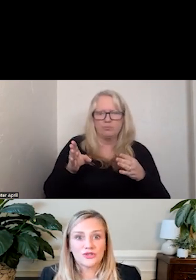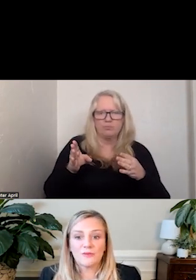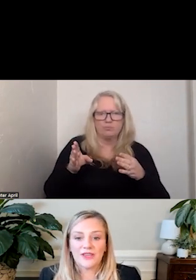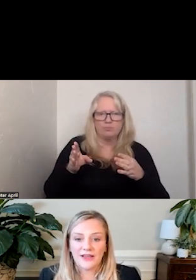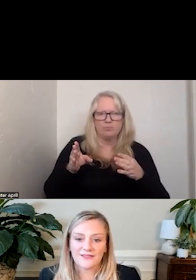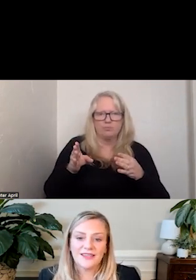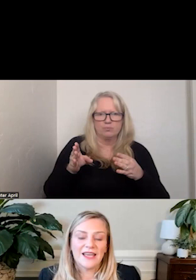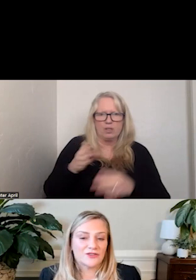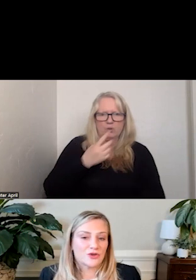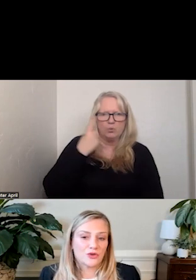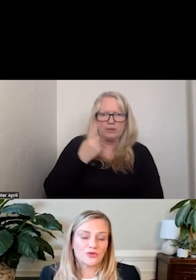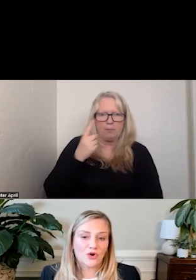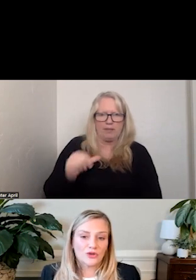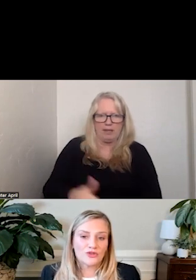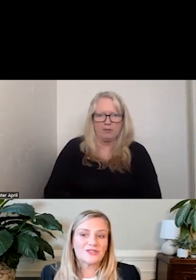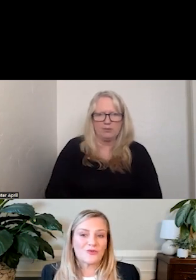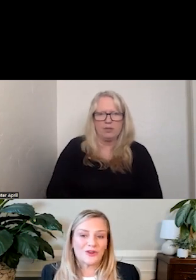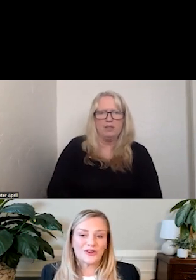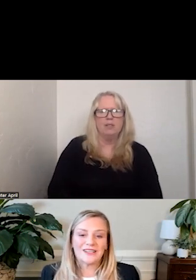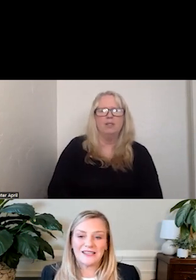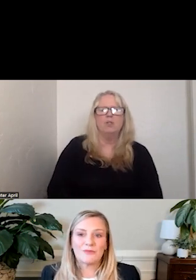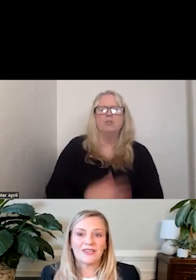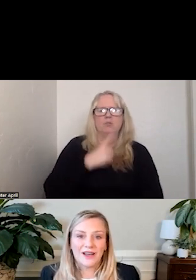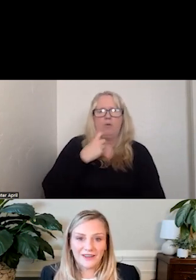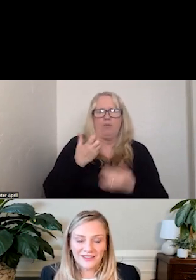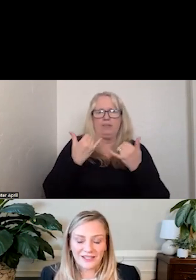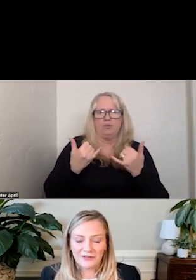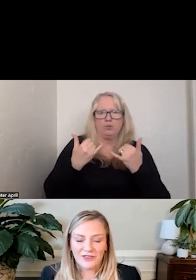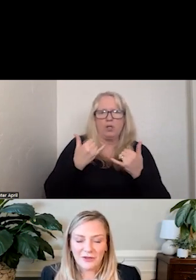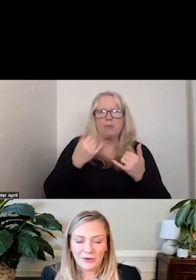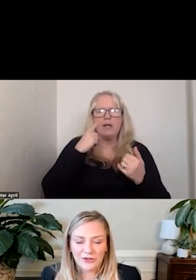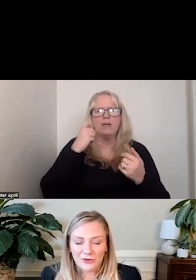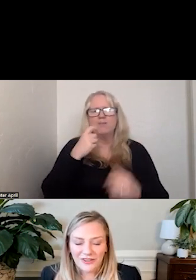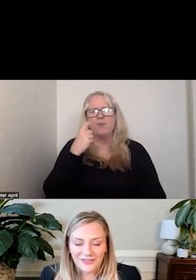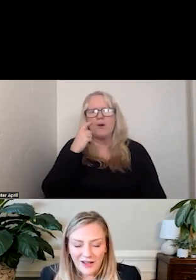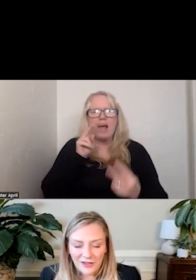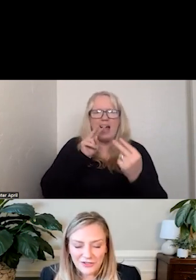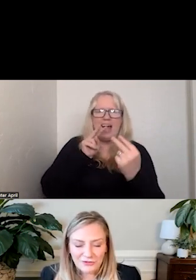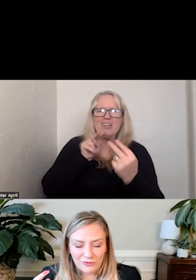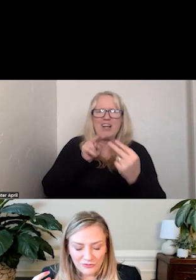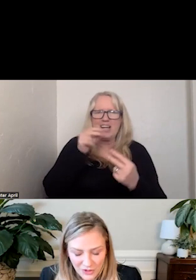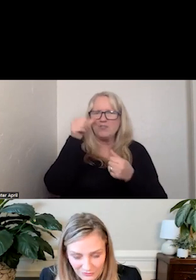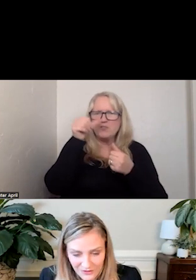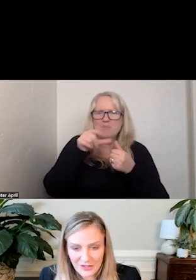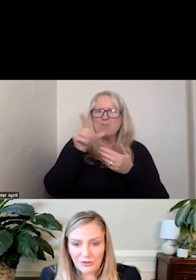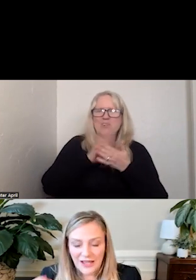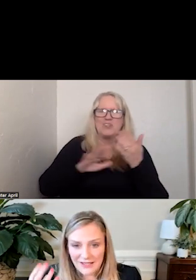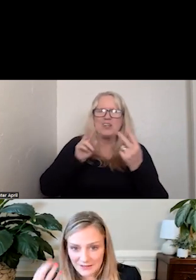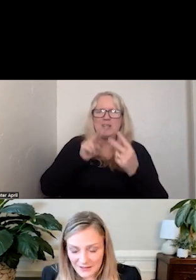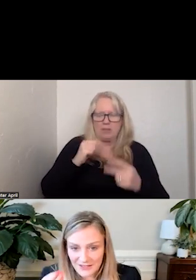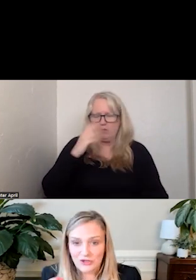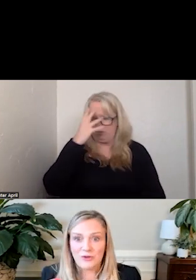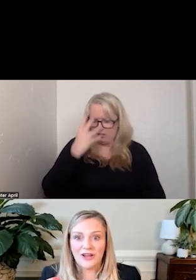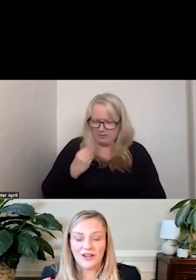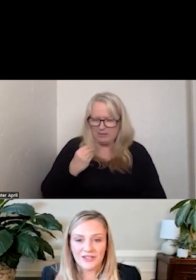to something else? And so this one currently is making eye contact. If you ever think about when you were in college and you were started to fall asleep in class,